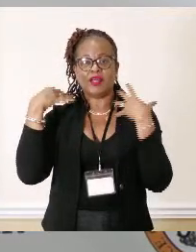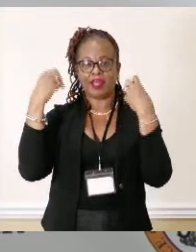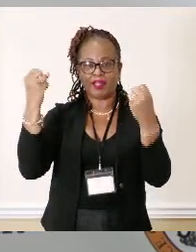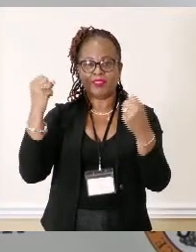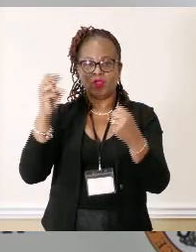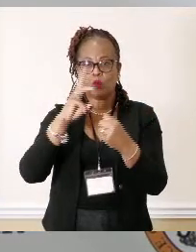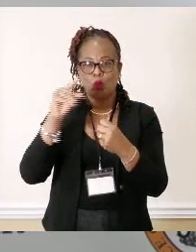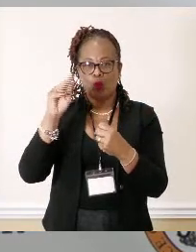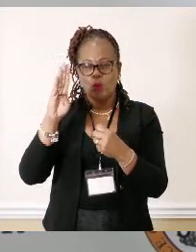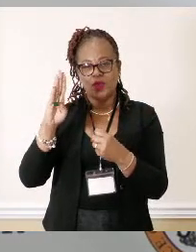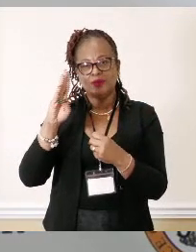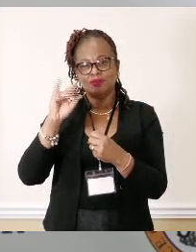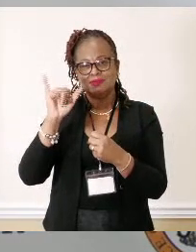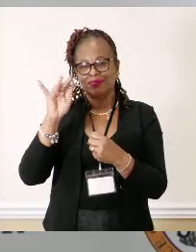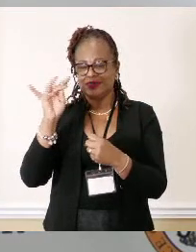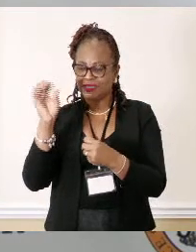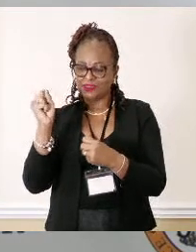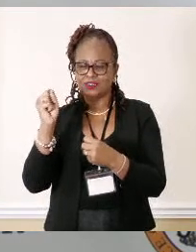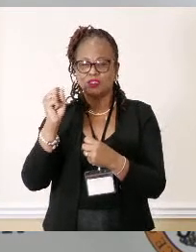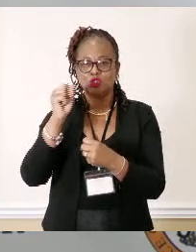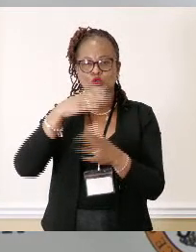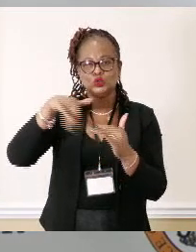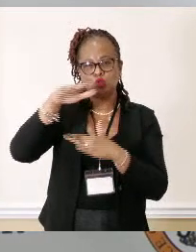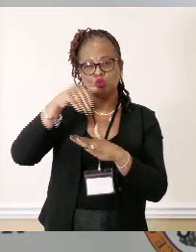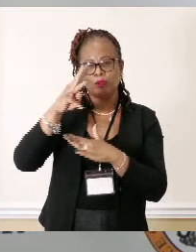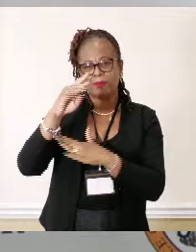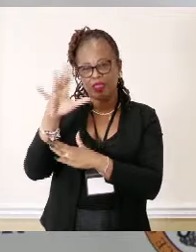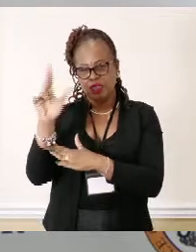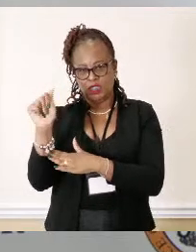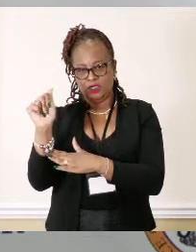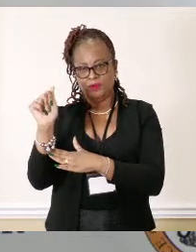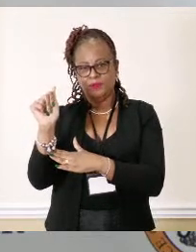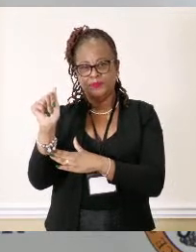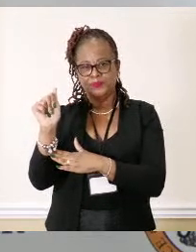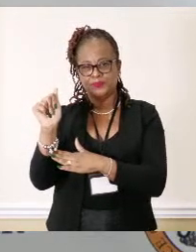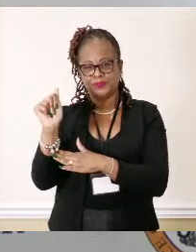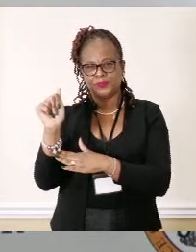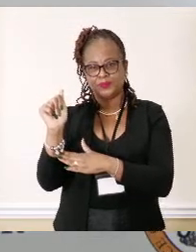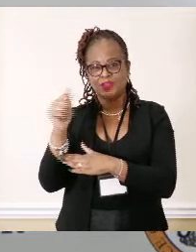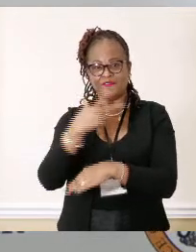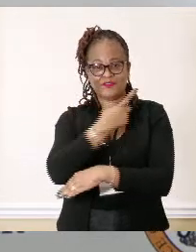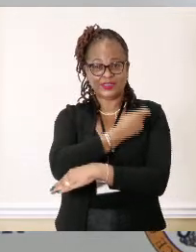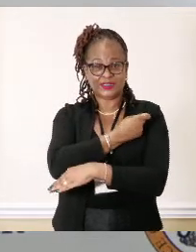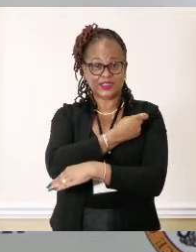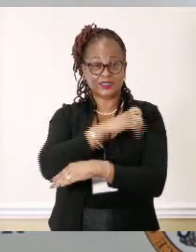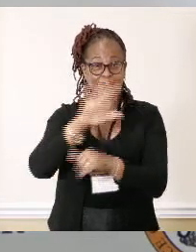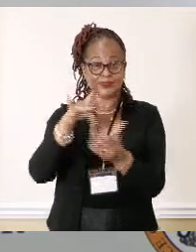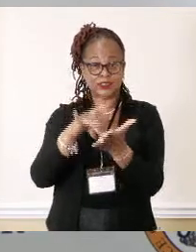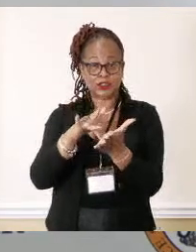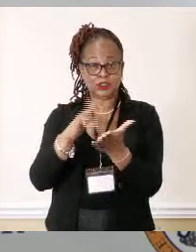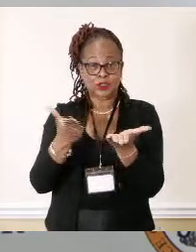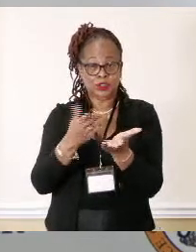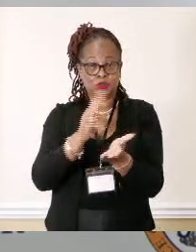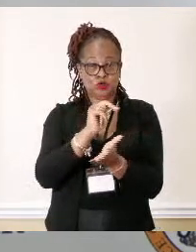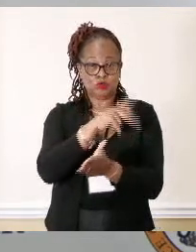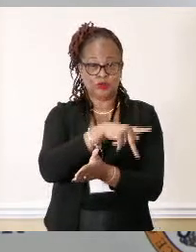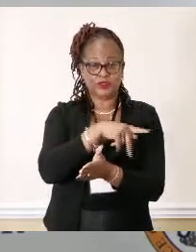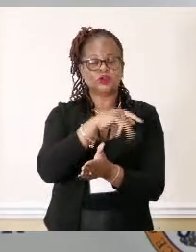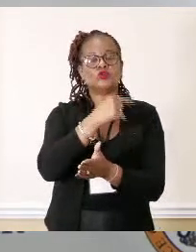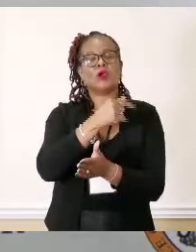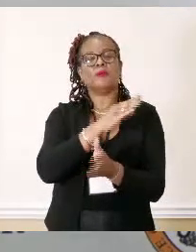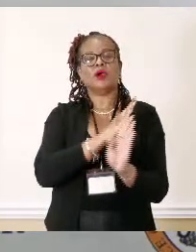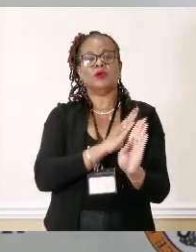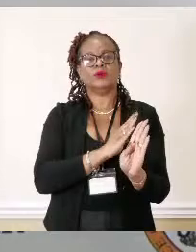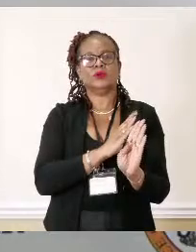and of course, social media platforms. Vaccination centers on New Providence and Grand